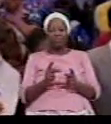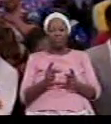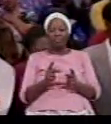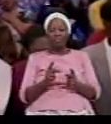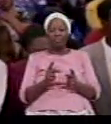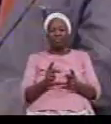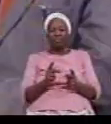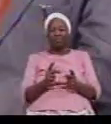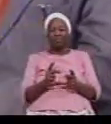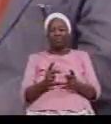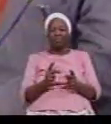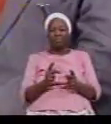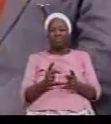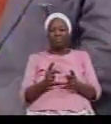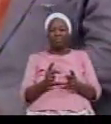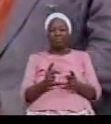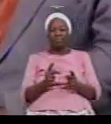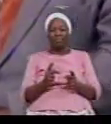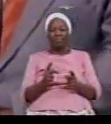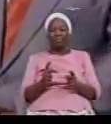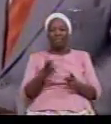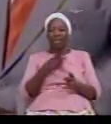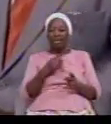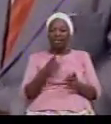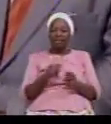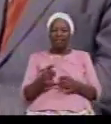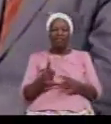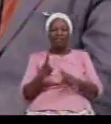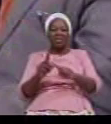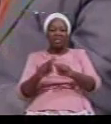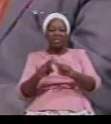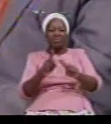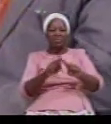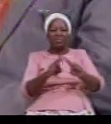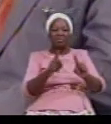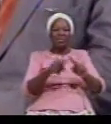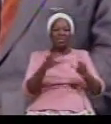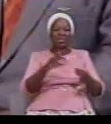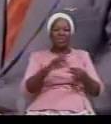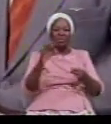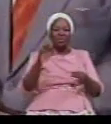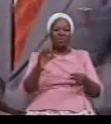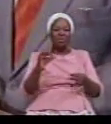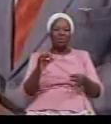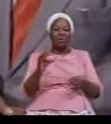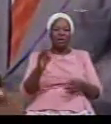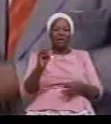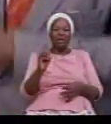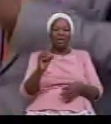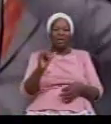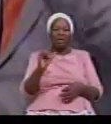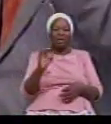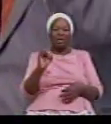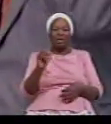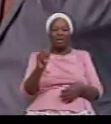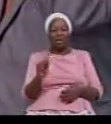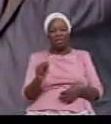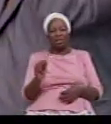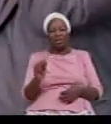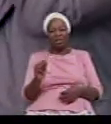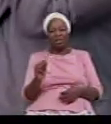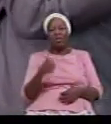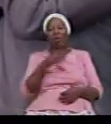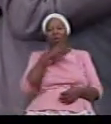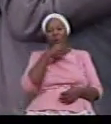And vary the spiritual diet, Old Testament, New Testament,